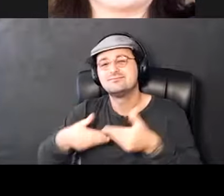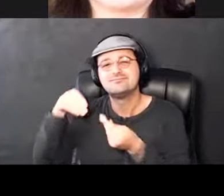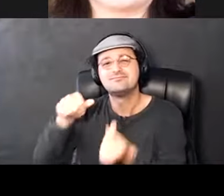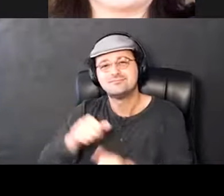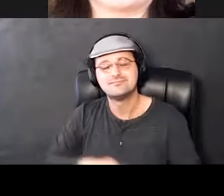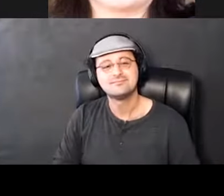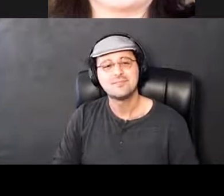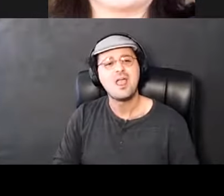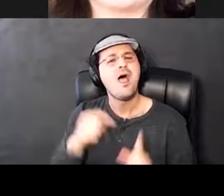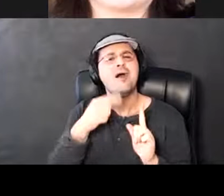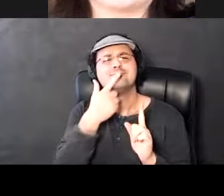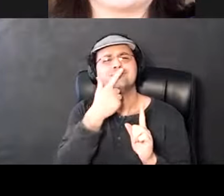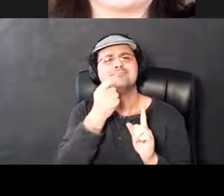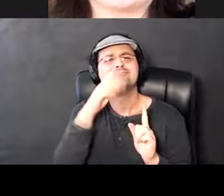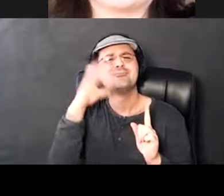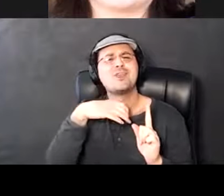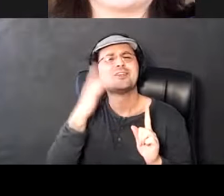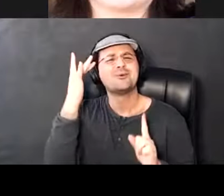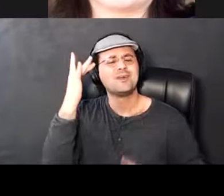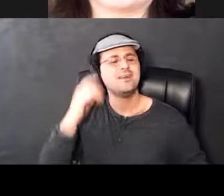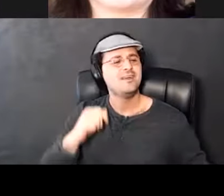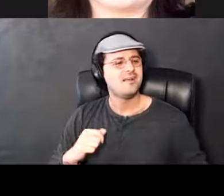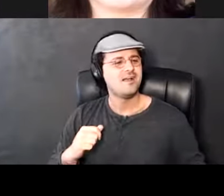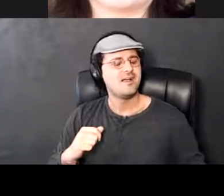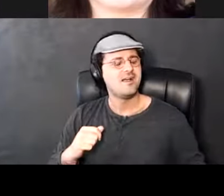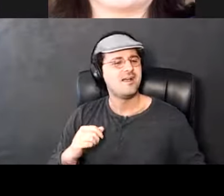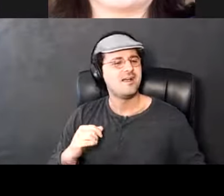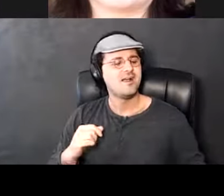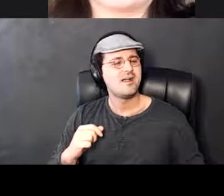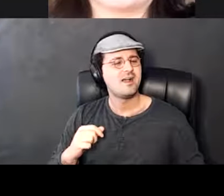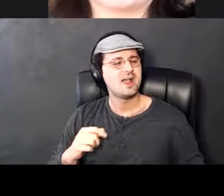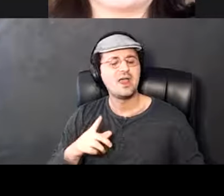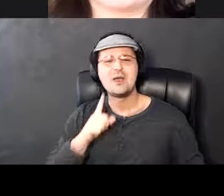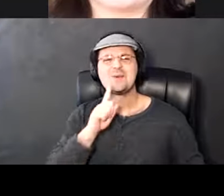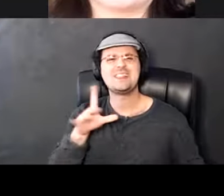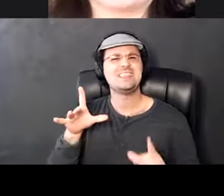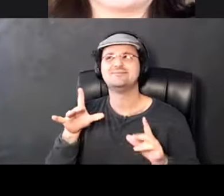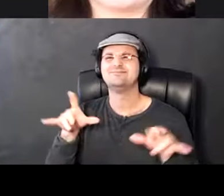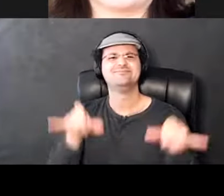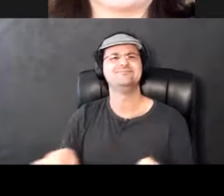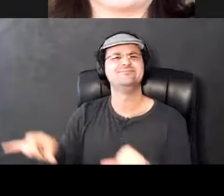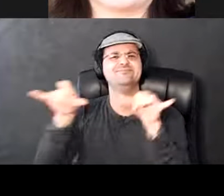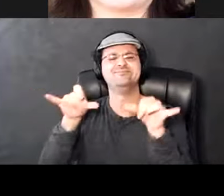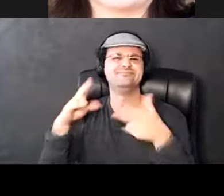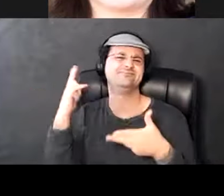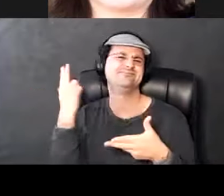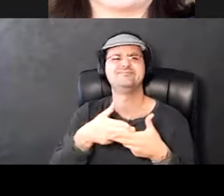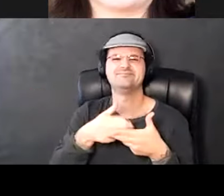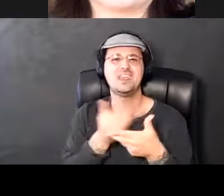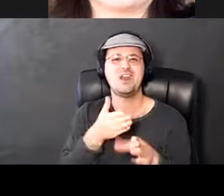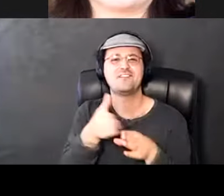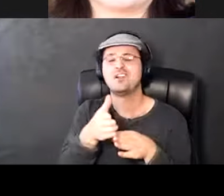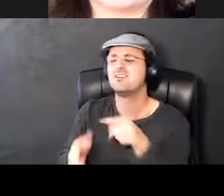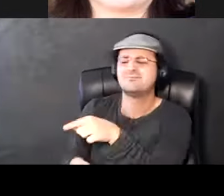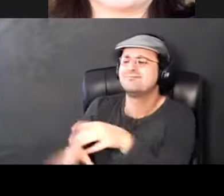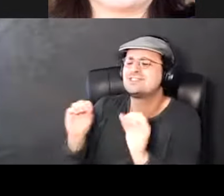This was kind of weird to us because the sort of dogma in the field was that there was no sonic hedgehog in this part of the brain at this